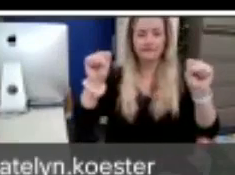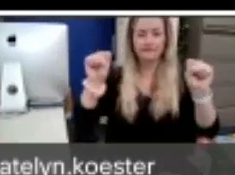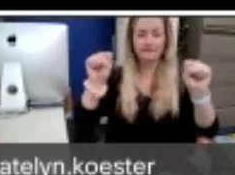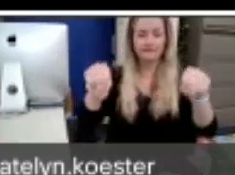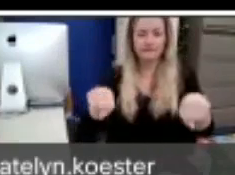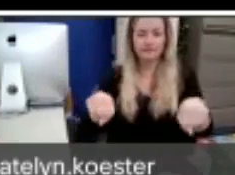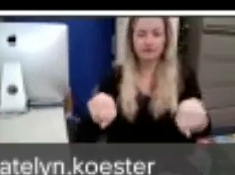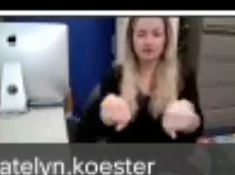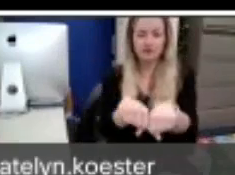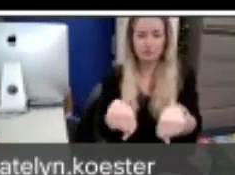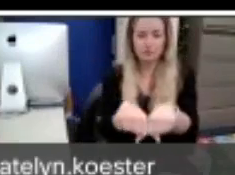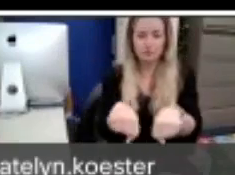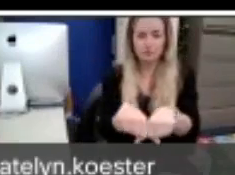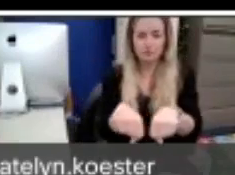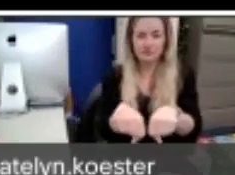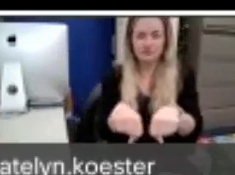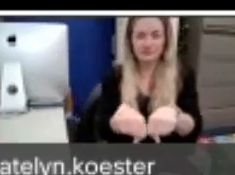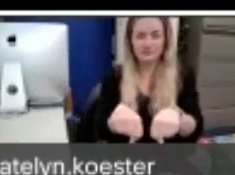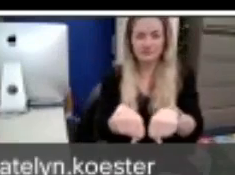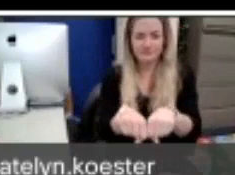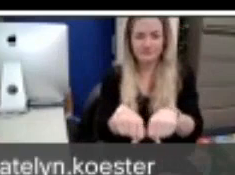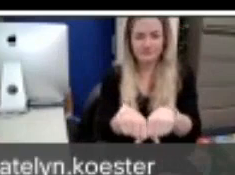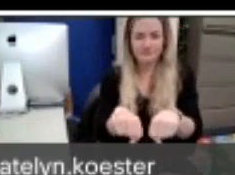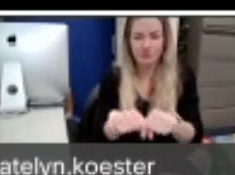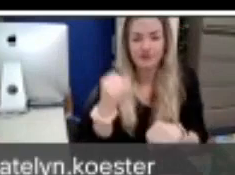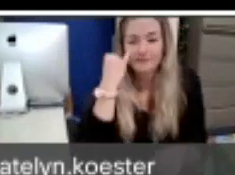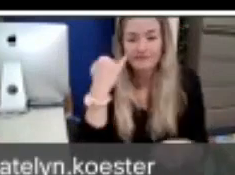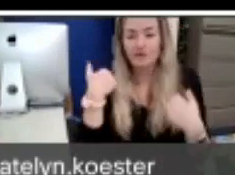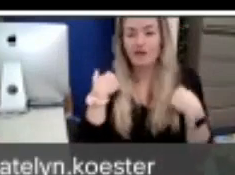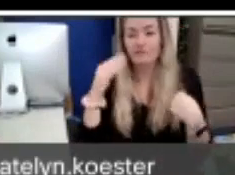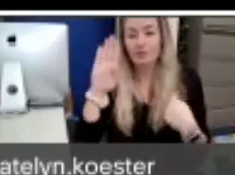Mm-hmm. Shoes. So two S's, shoes.